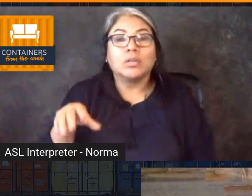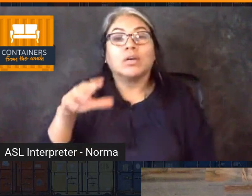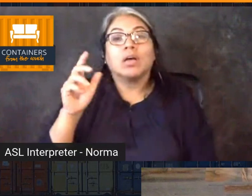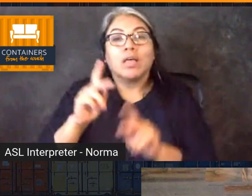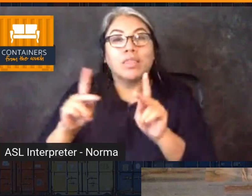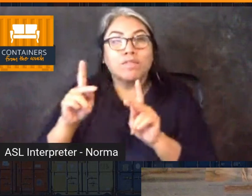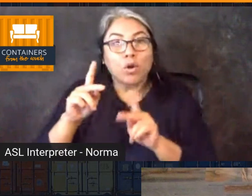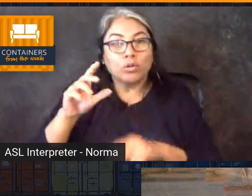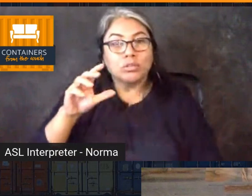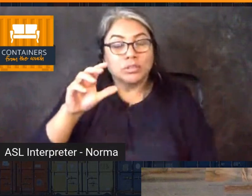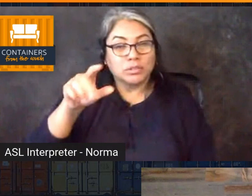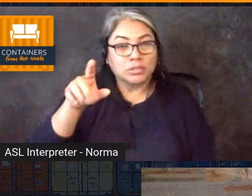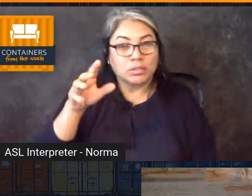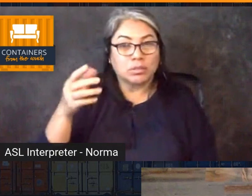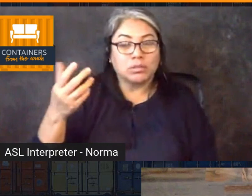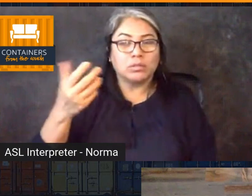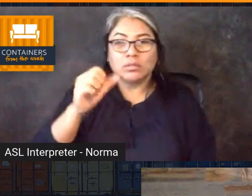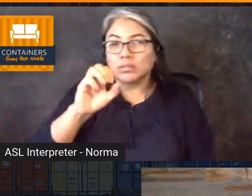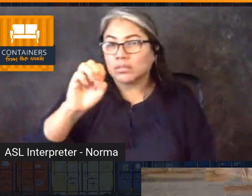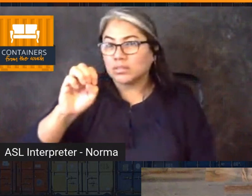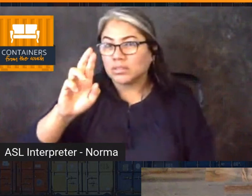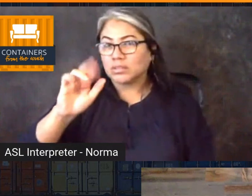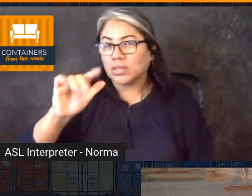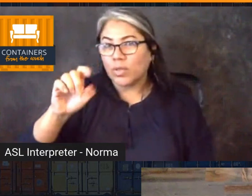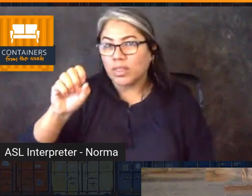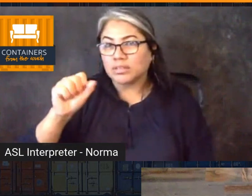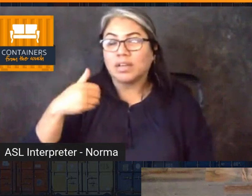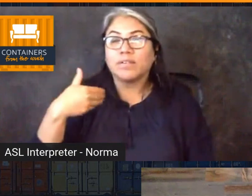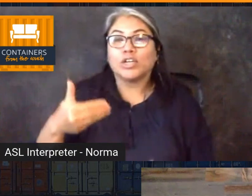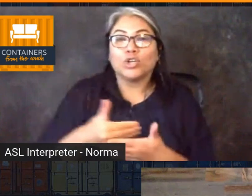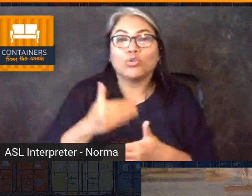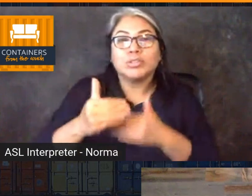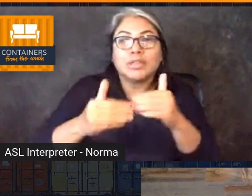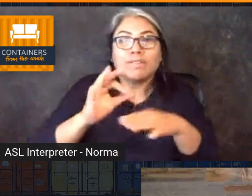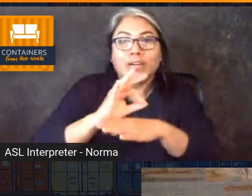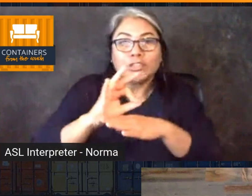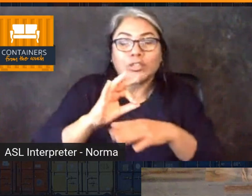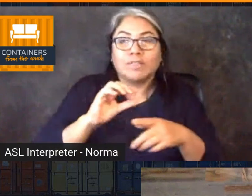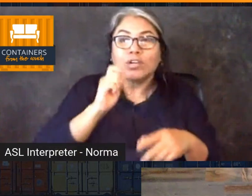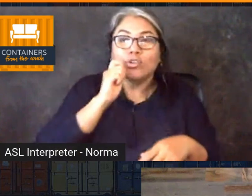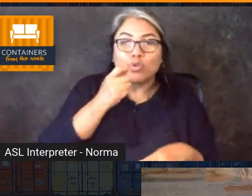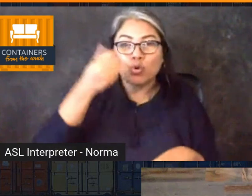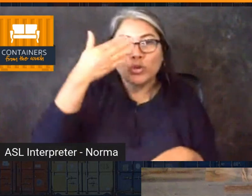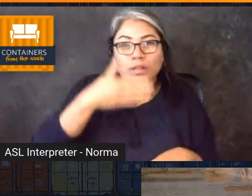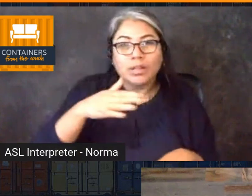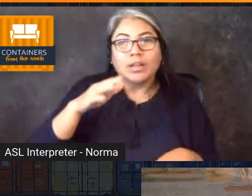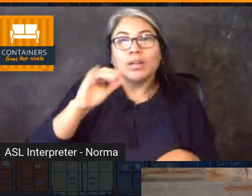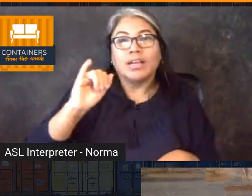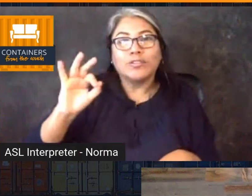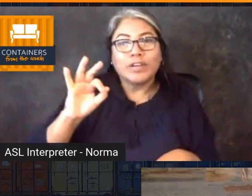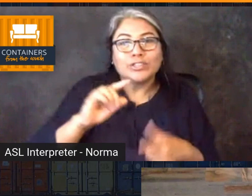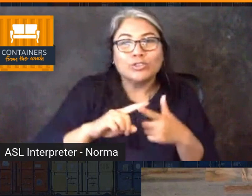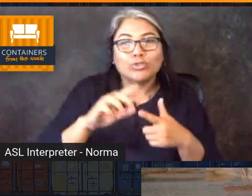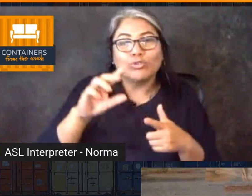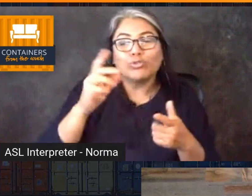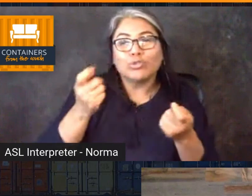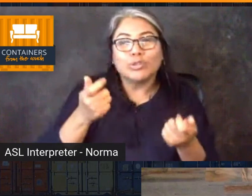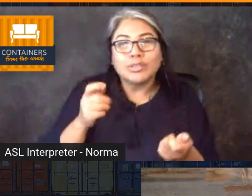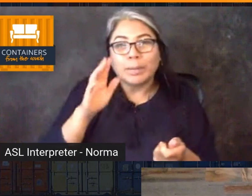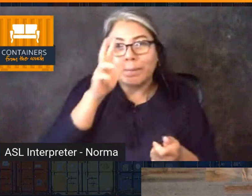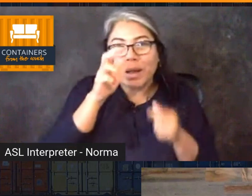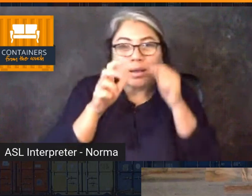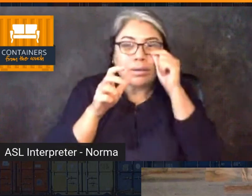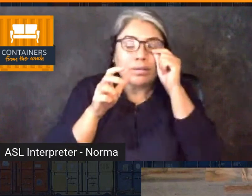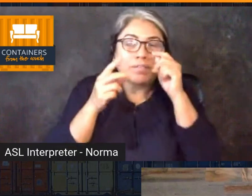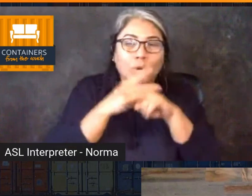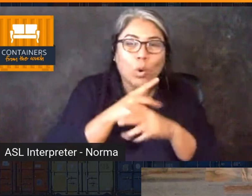talk about their new step functions. Has a really cool interface to like debug and figure out what's going on in your step functions to make sure